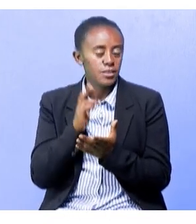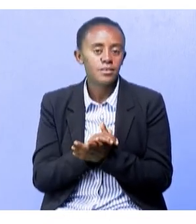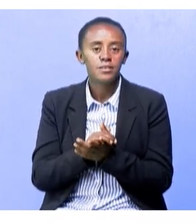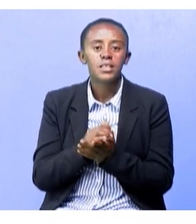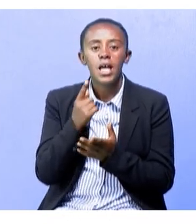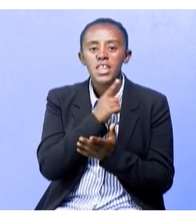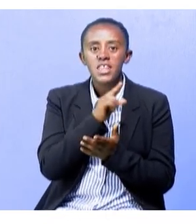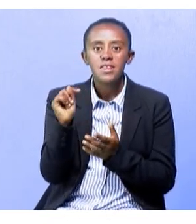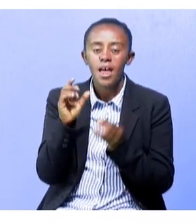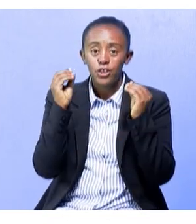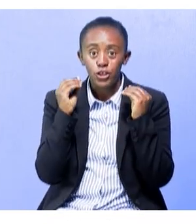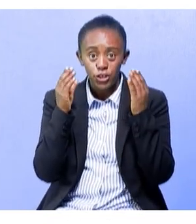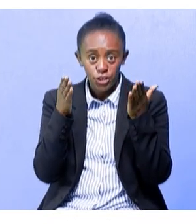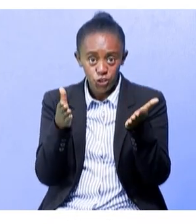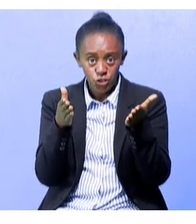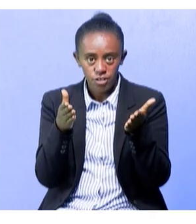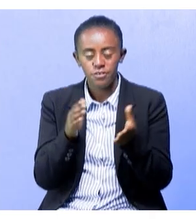the teacher